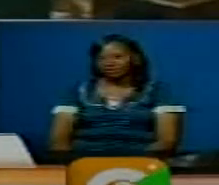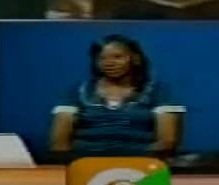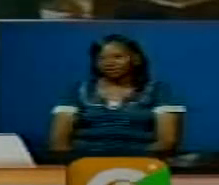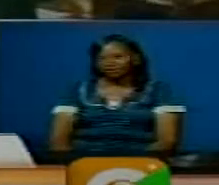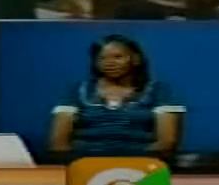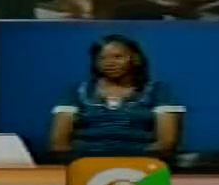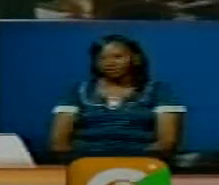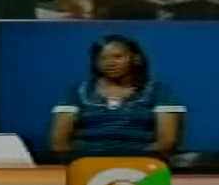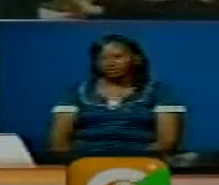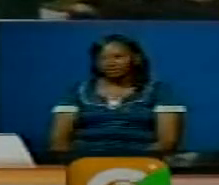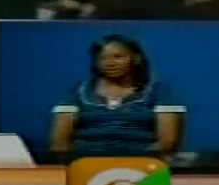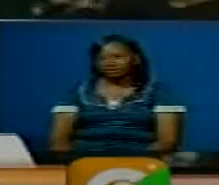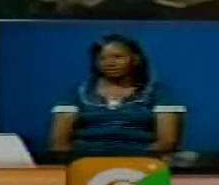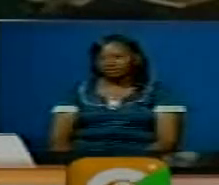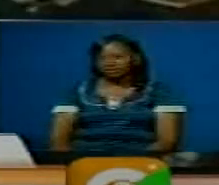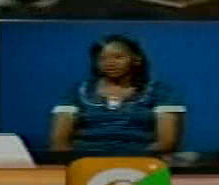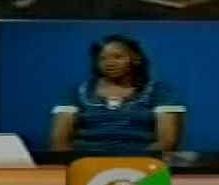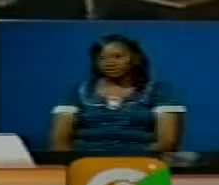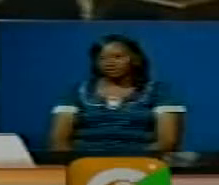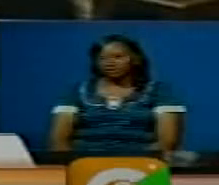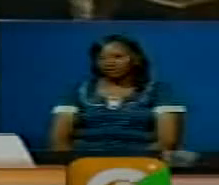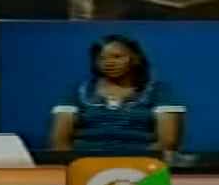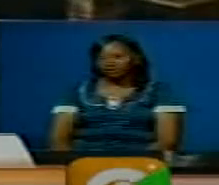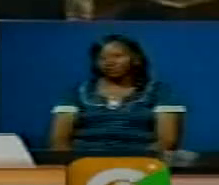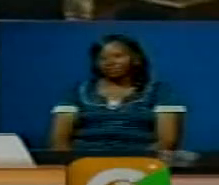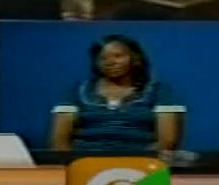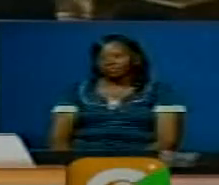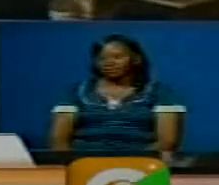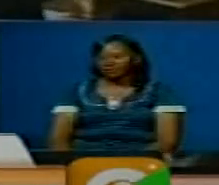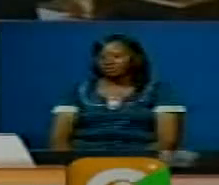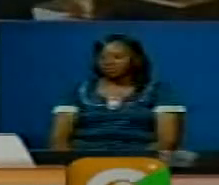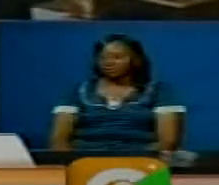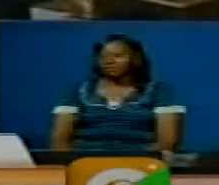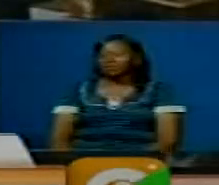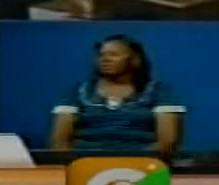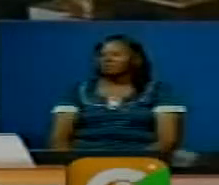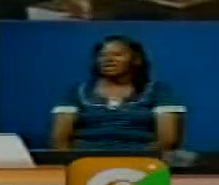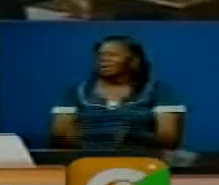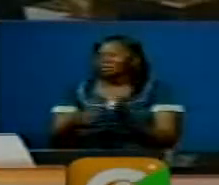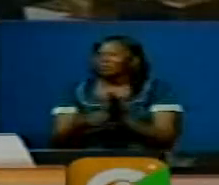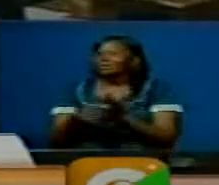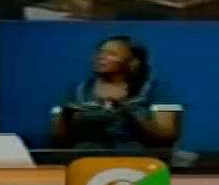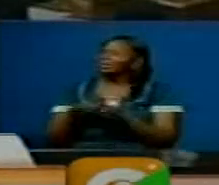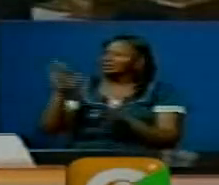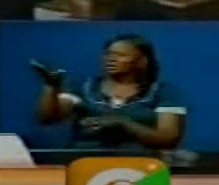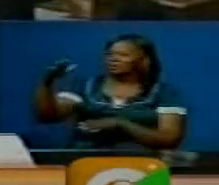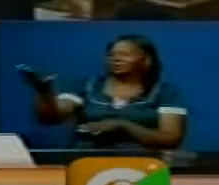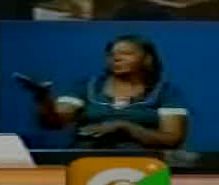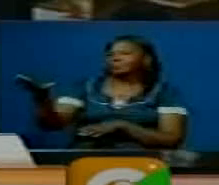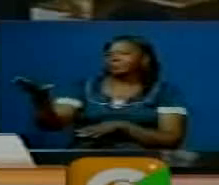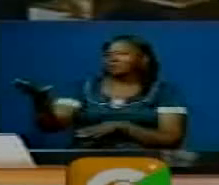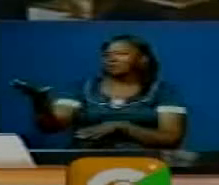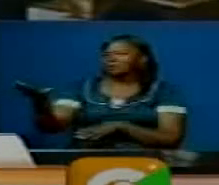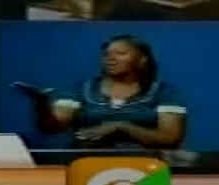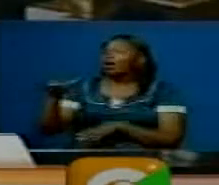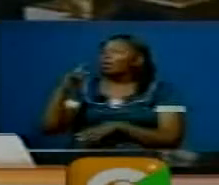country. But looking at the way things are moving, we have about 107 amendments to go through. Remember, they are going clause by